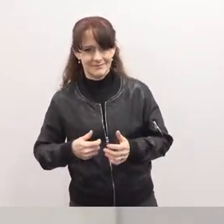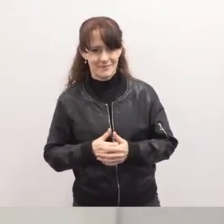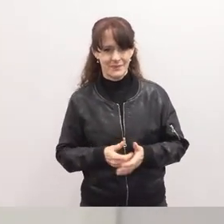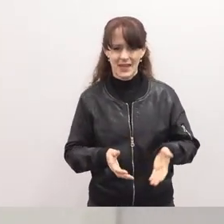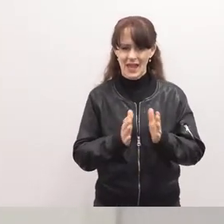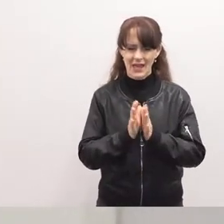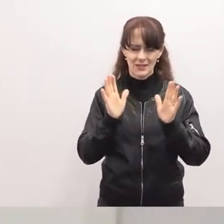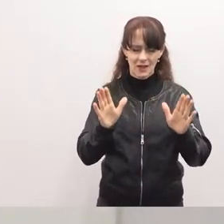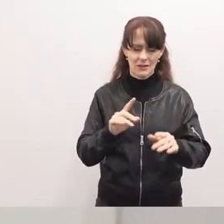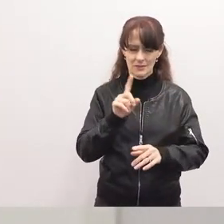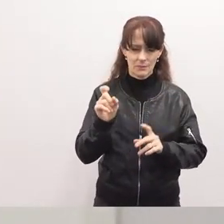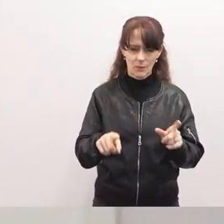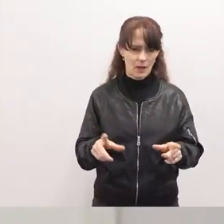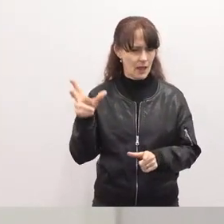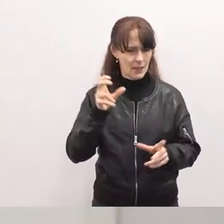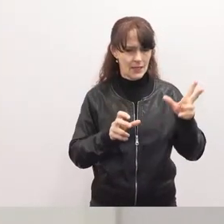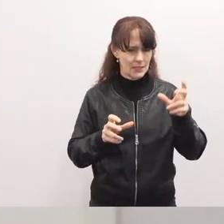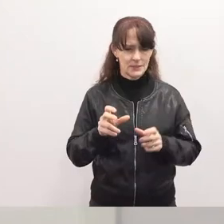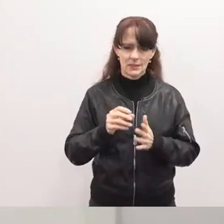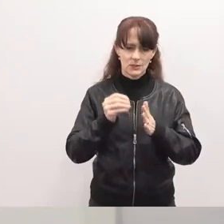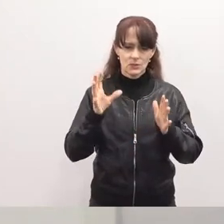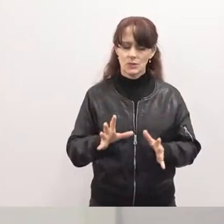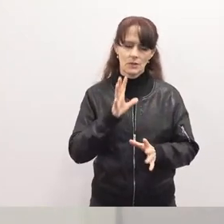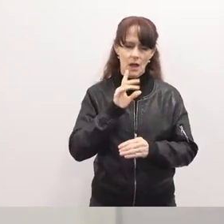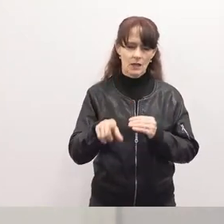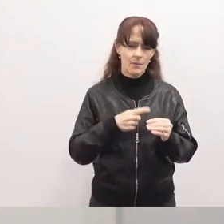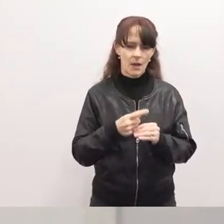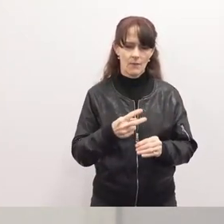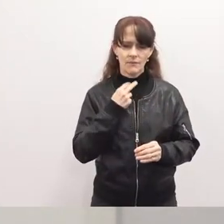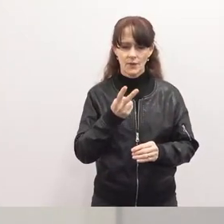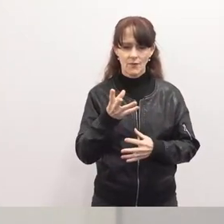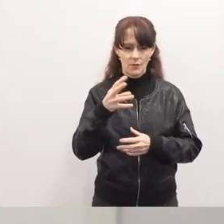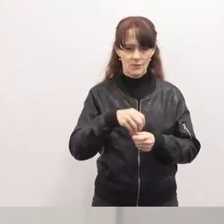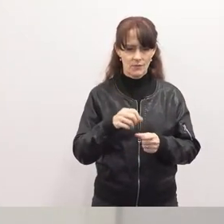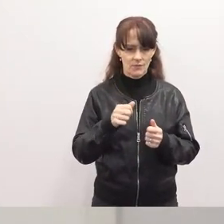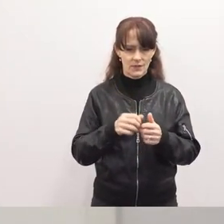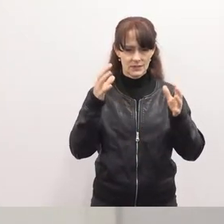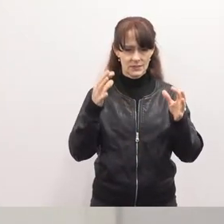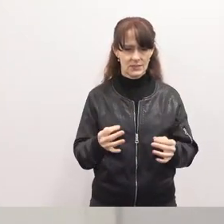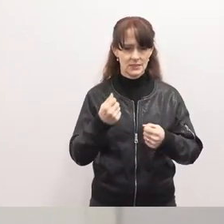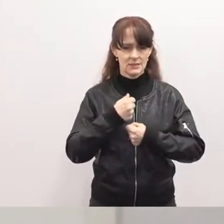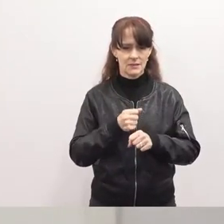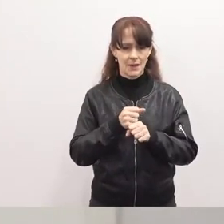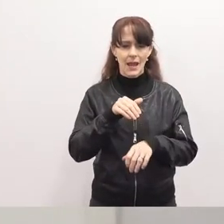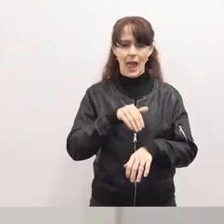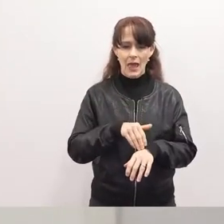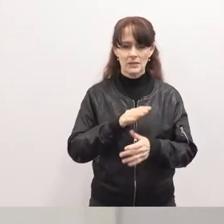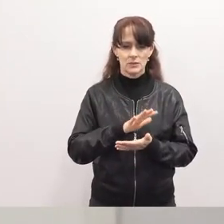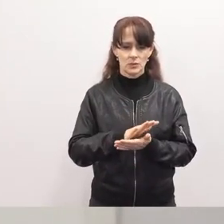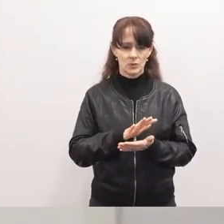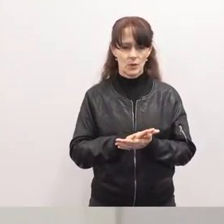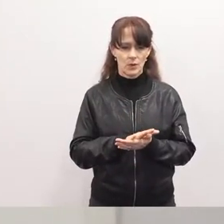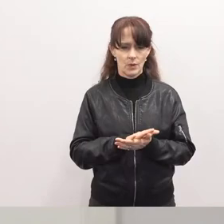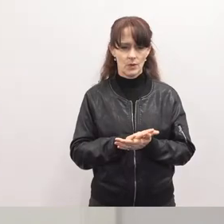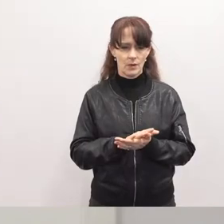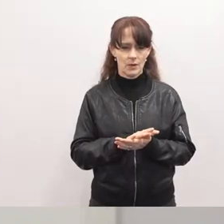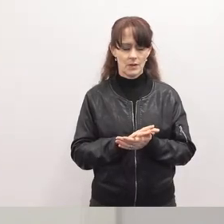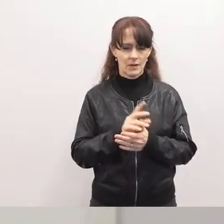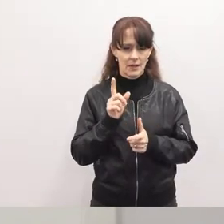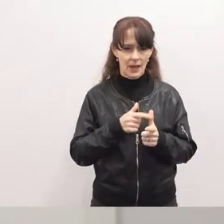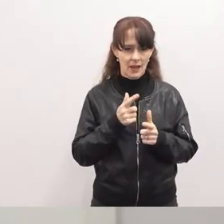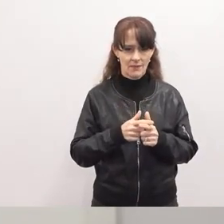great questions. He listened to students talk about how their voice is incorporated into decisions that are made at the school. And then he got into all kinds